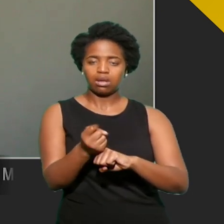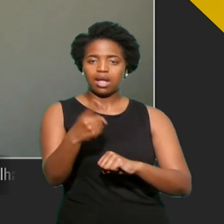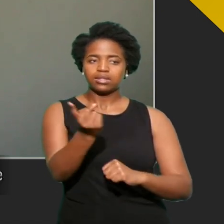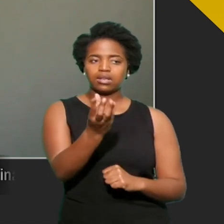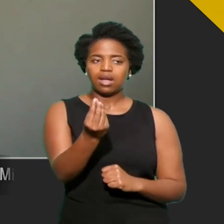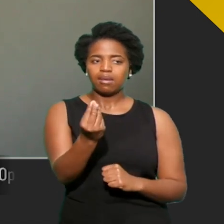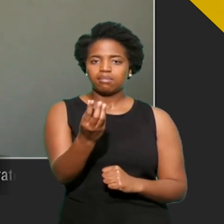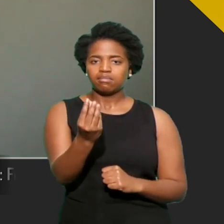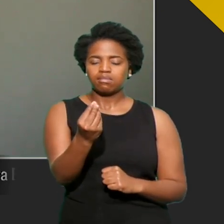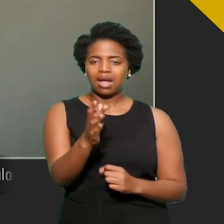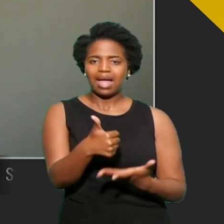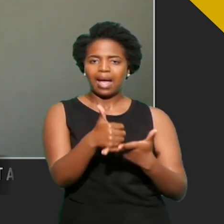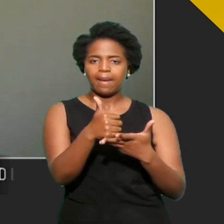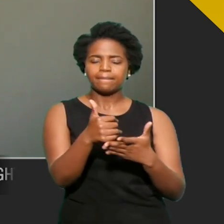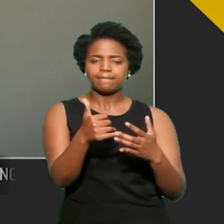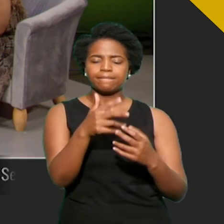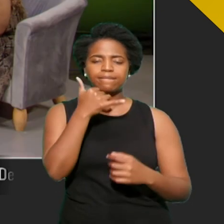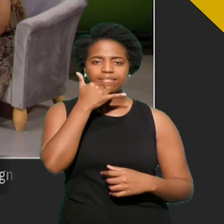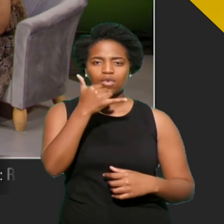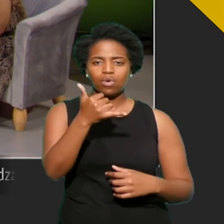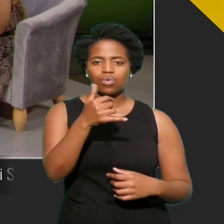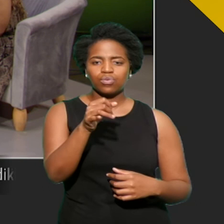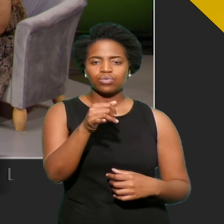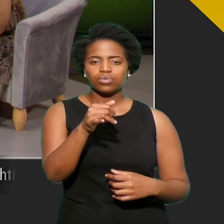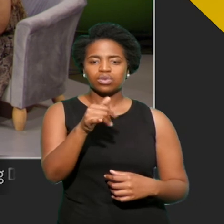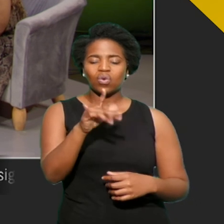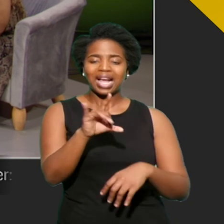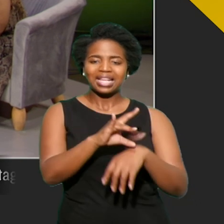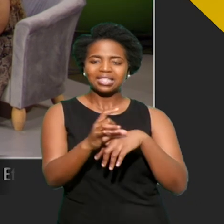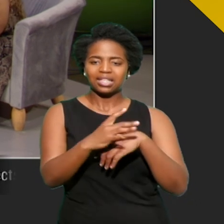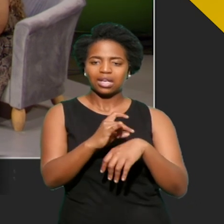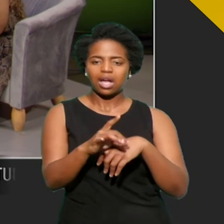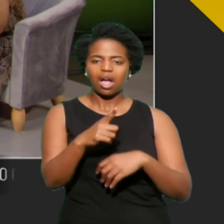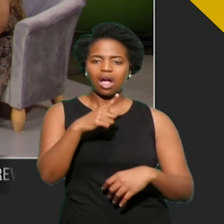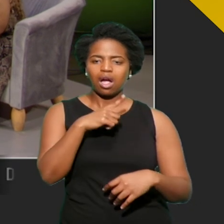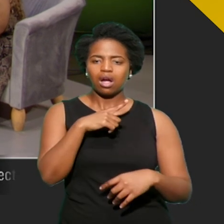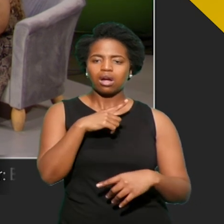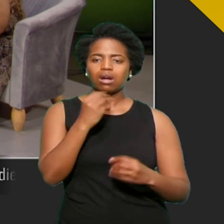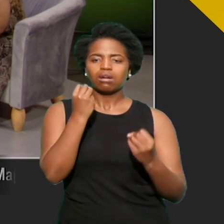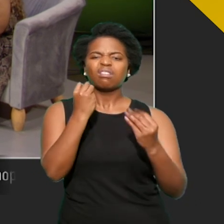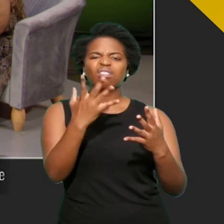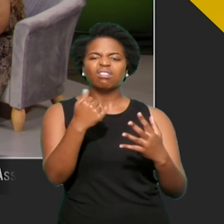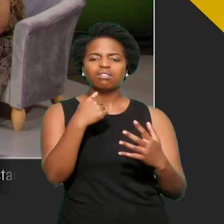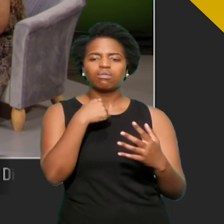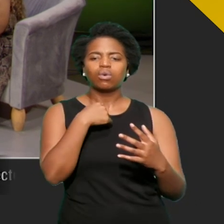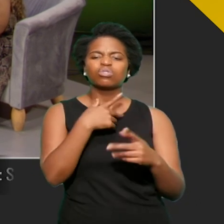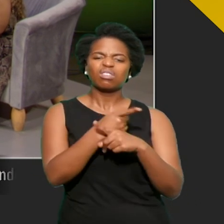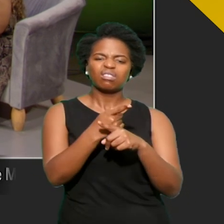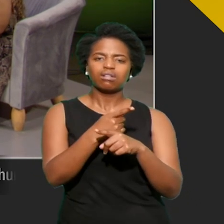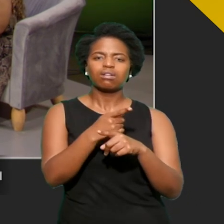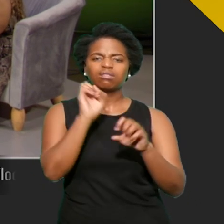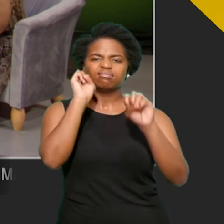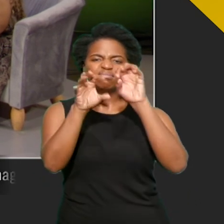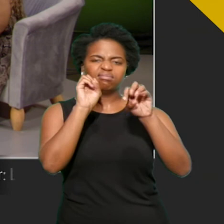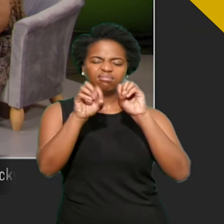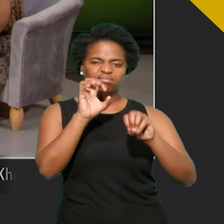as helplines for counseling. I think what I'll also do is that I'll also share these numbers with your producers because there's quite a lot